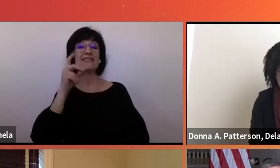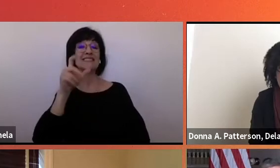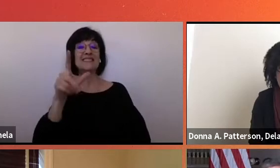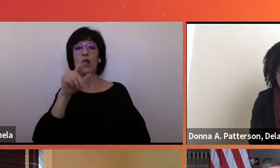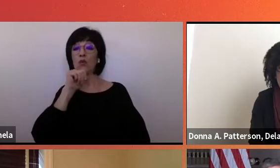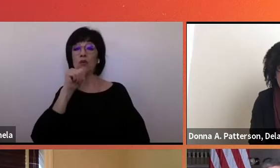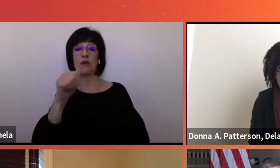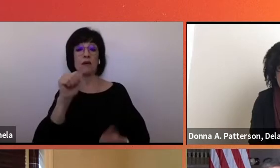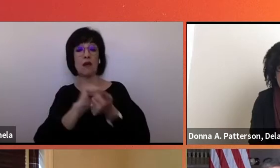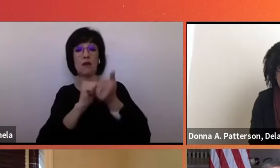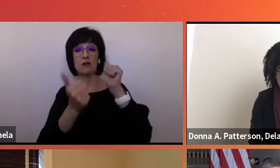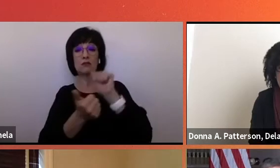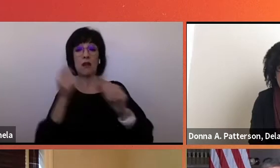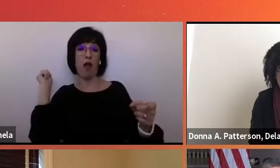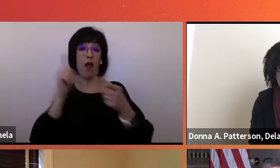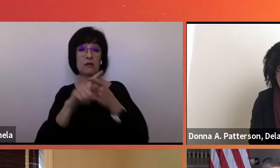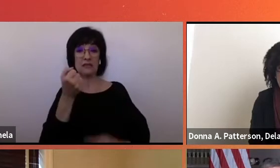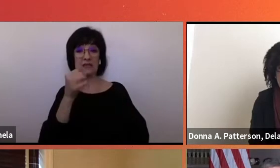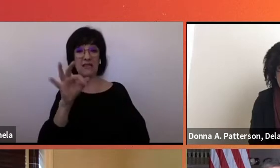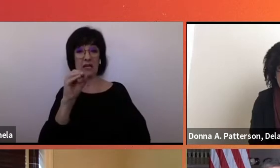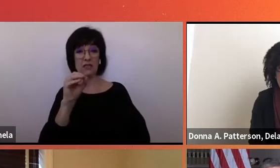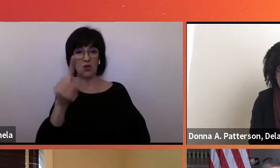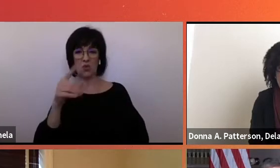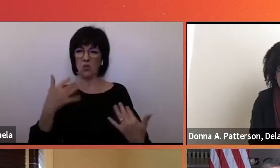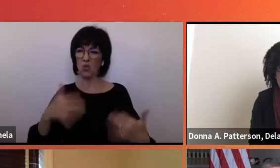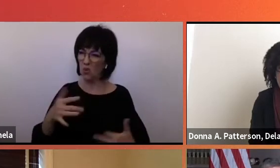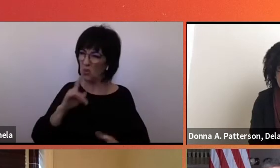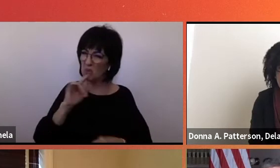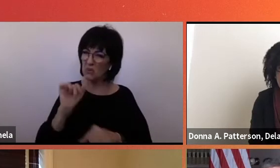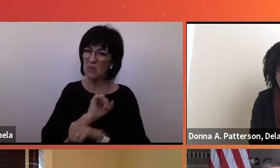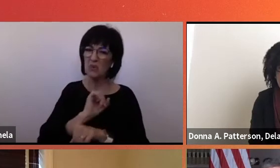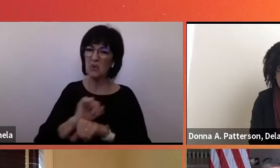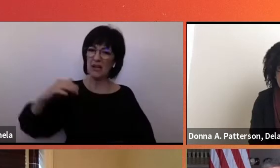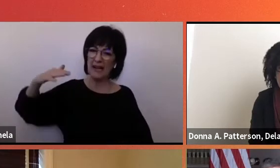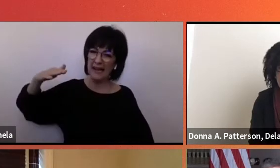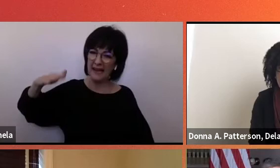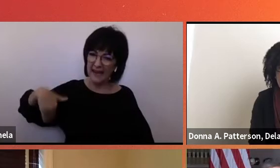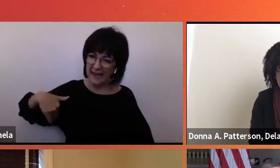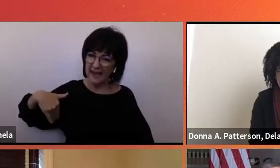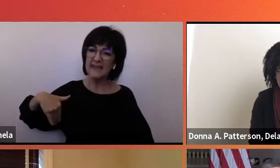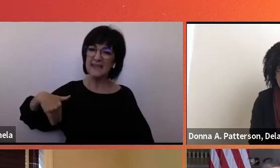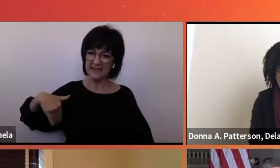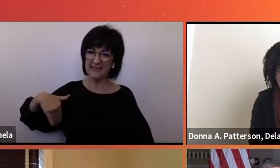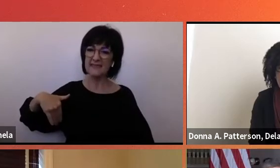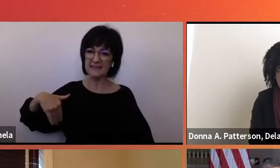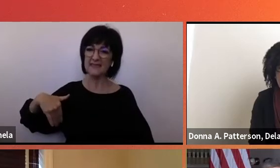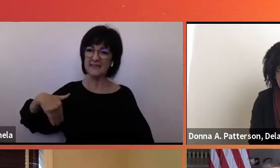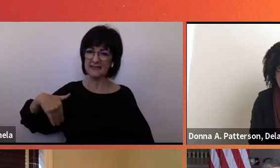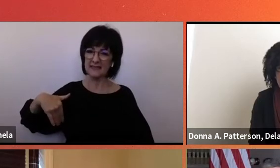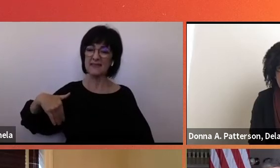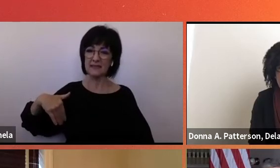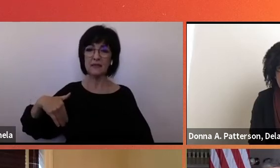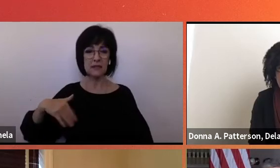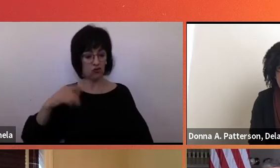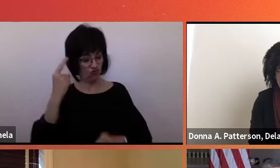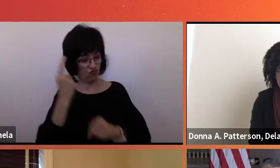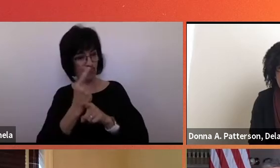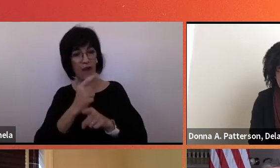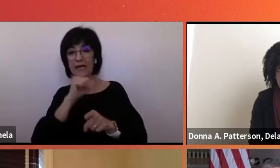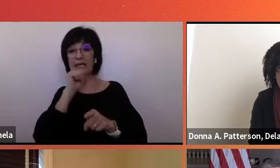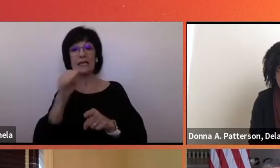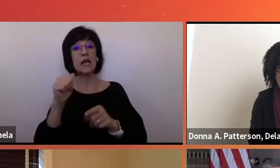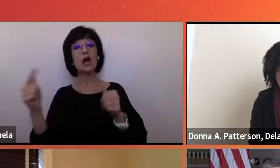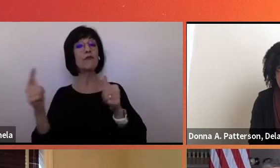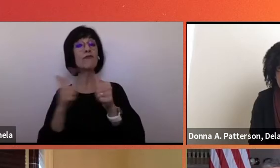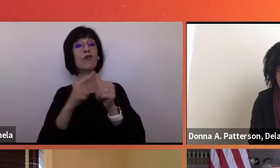And that's very late to the table there. That is correct. So it's not the first state in all things constitutional.